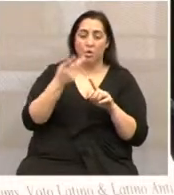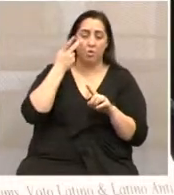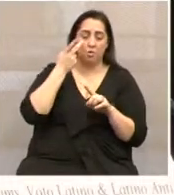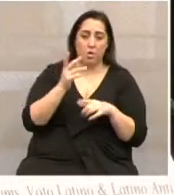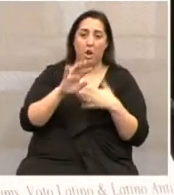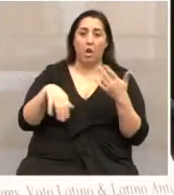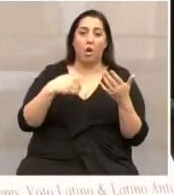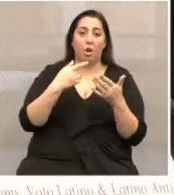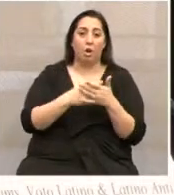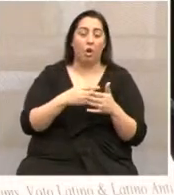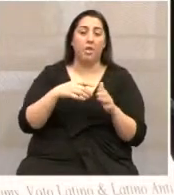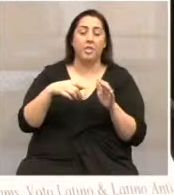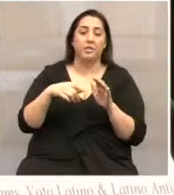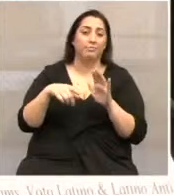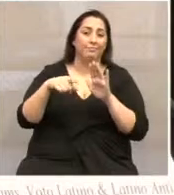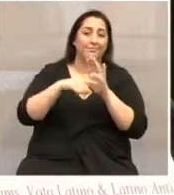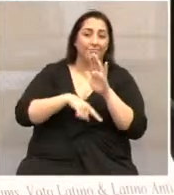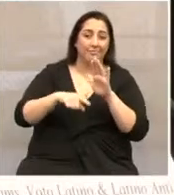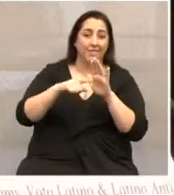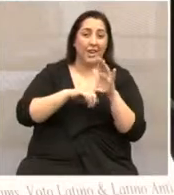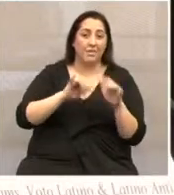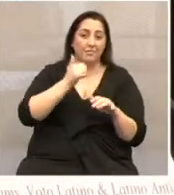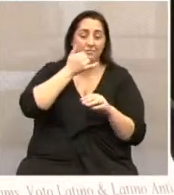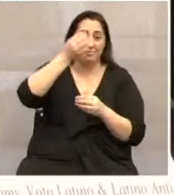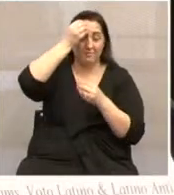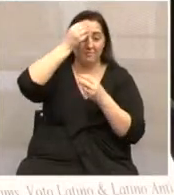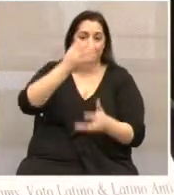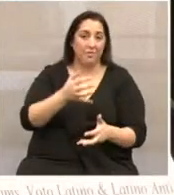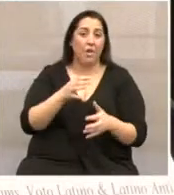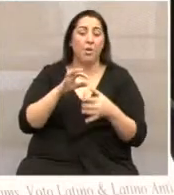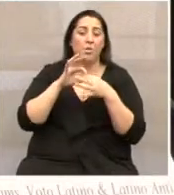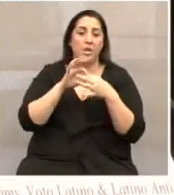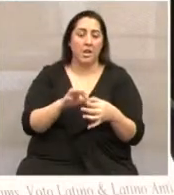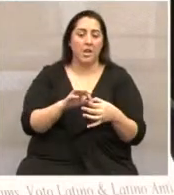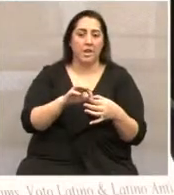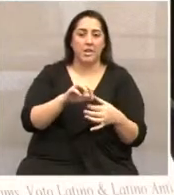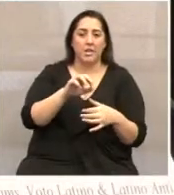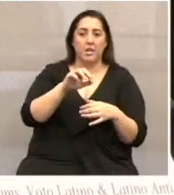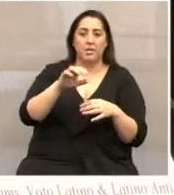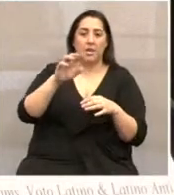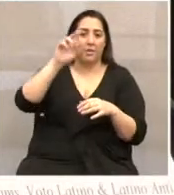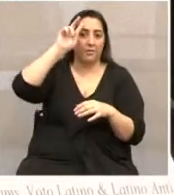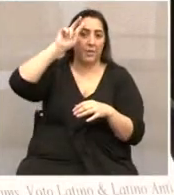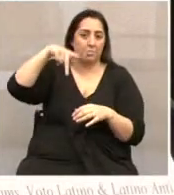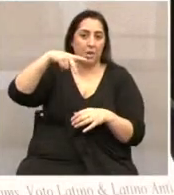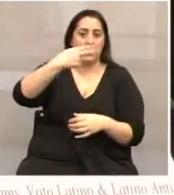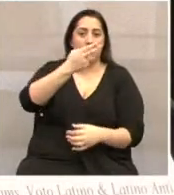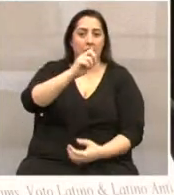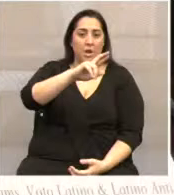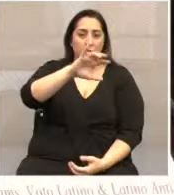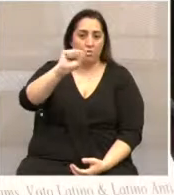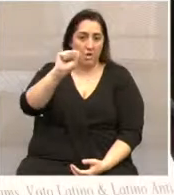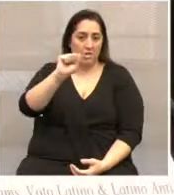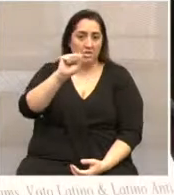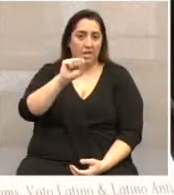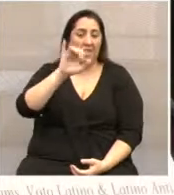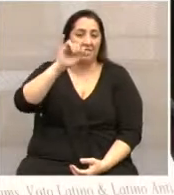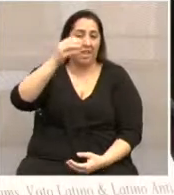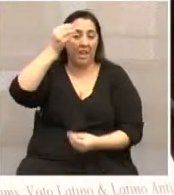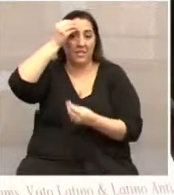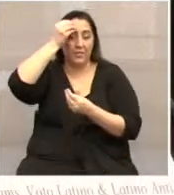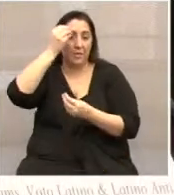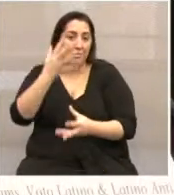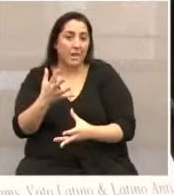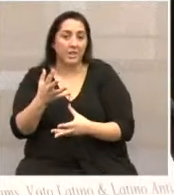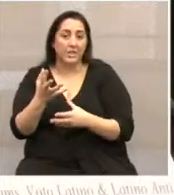Vice President Harris that seeks to sow racial tension, that sort of disinformation within the Latino community basically